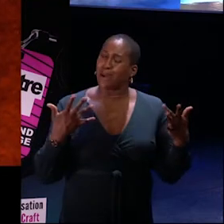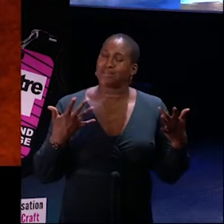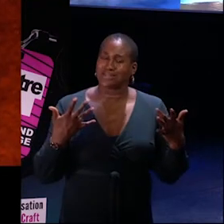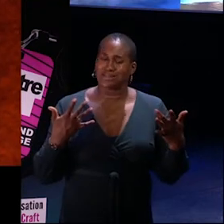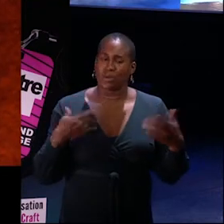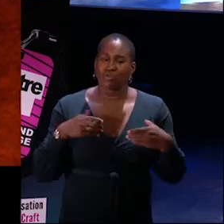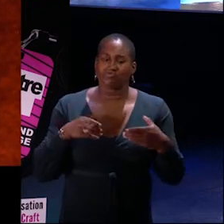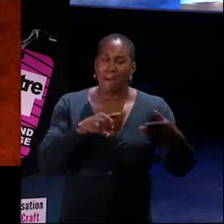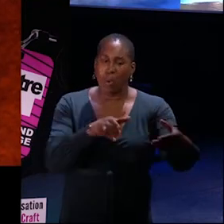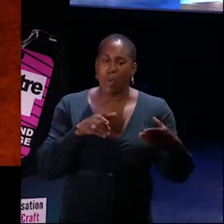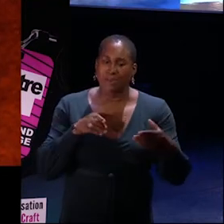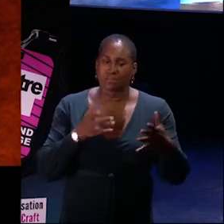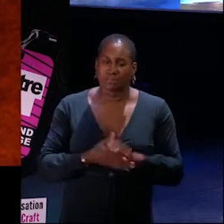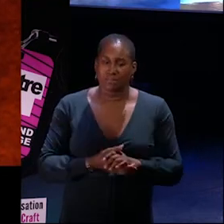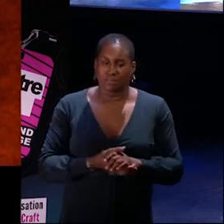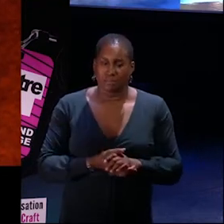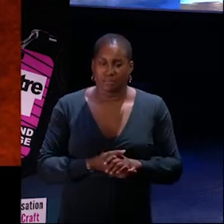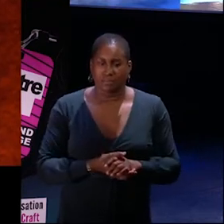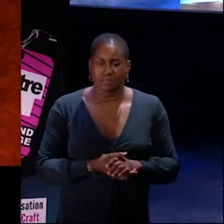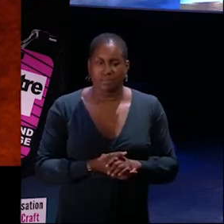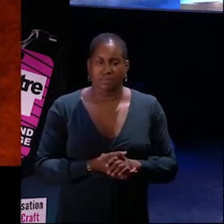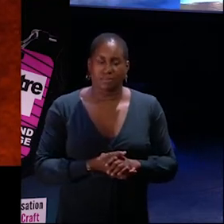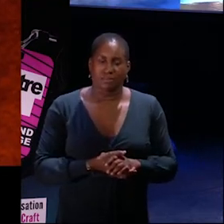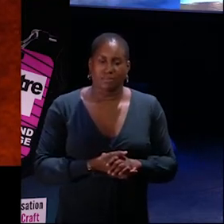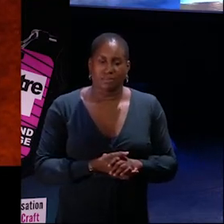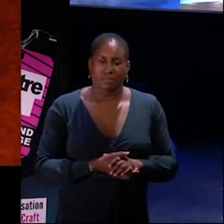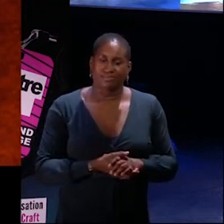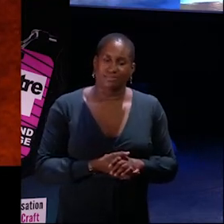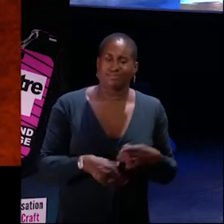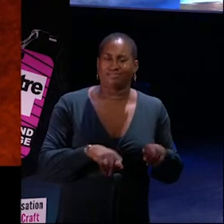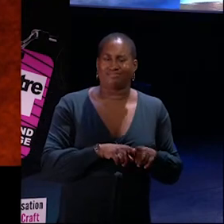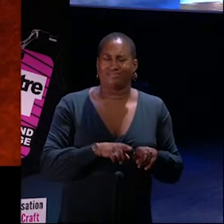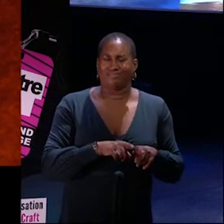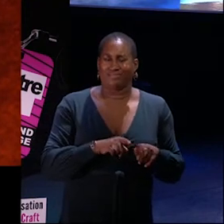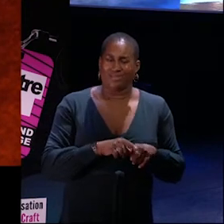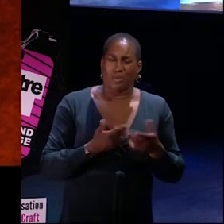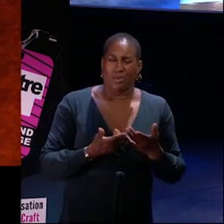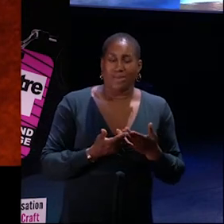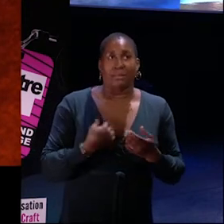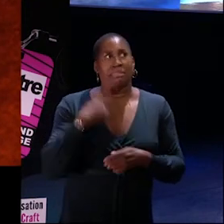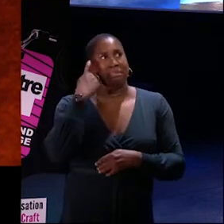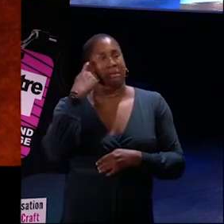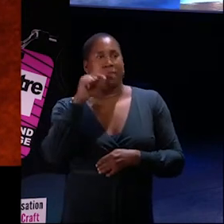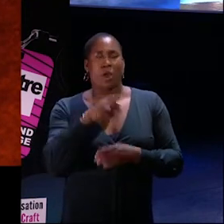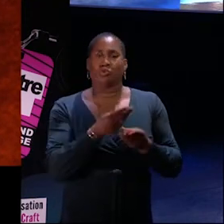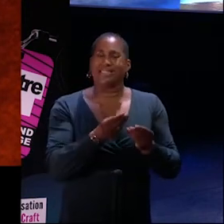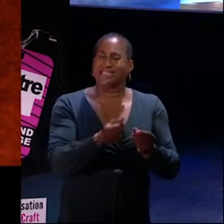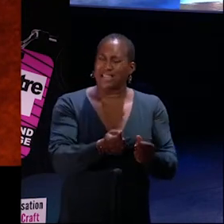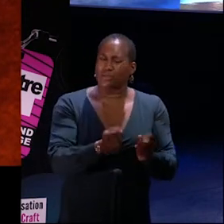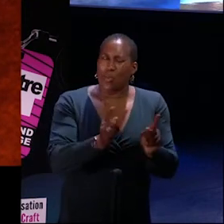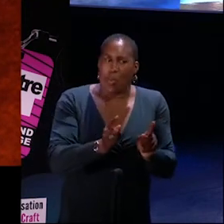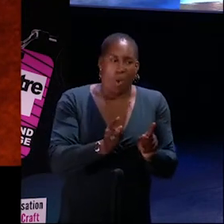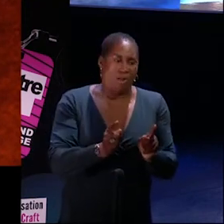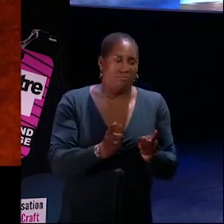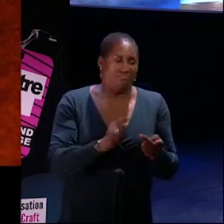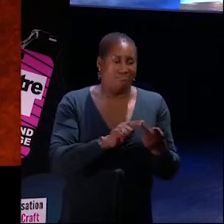As well as, but sort of sometimes on top of or over and above what those materials are or where they've come